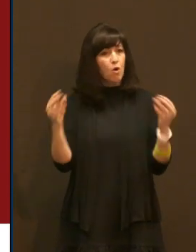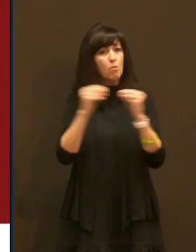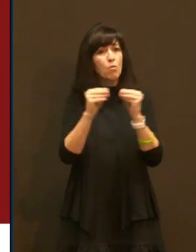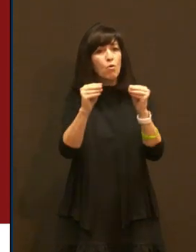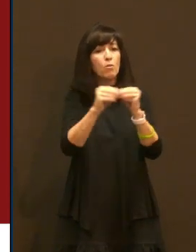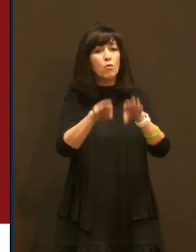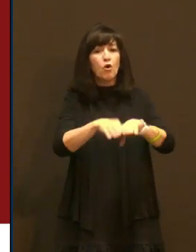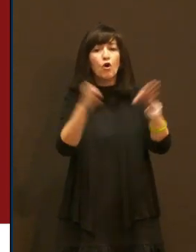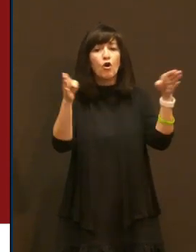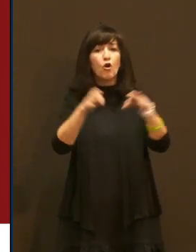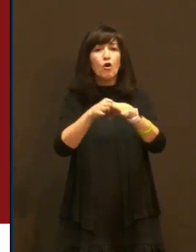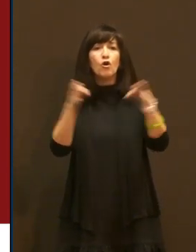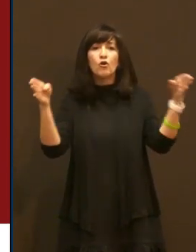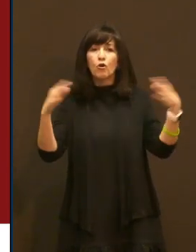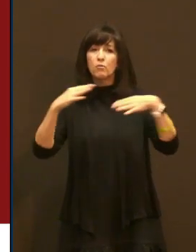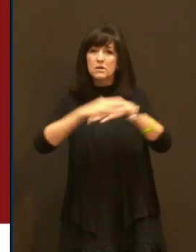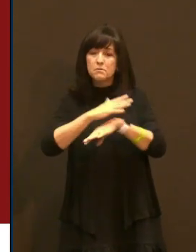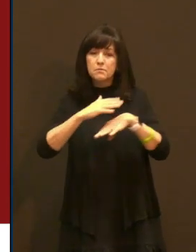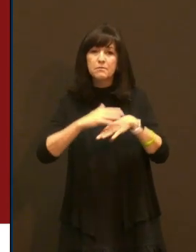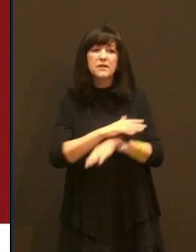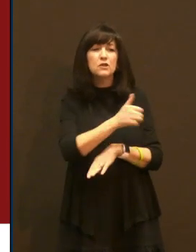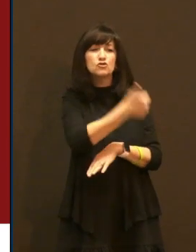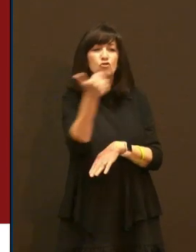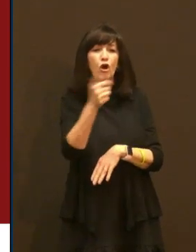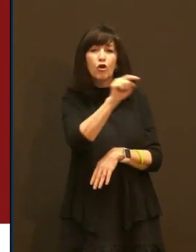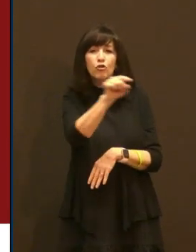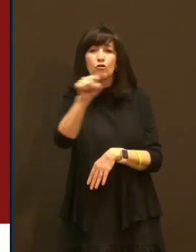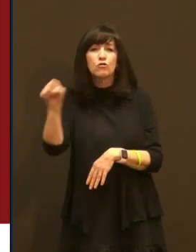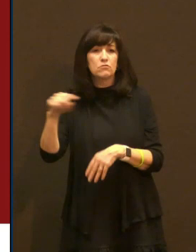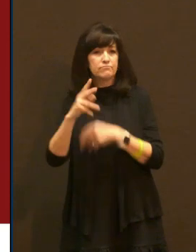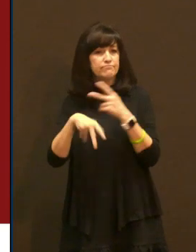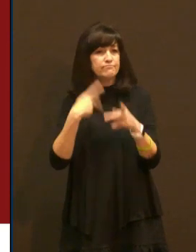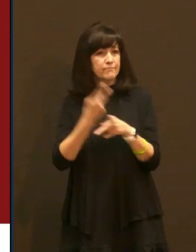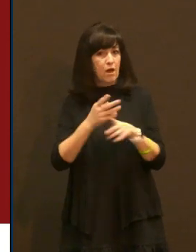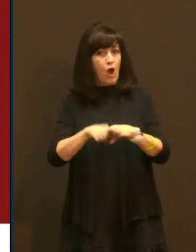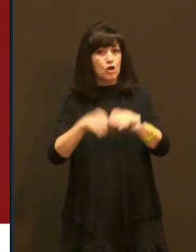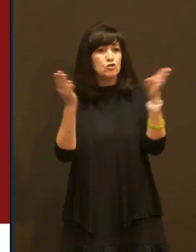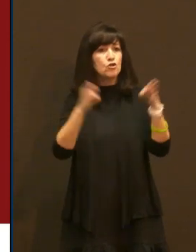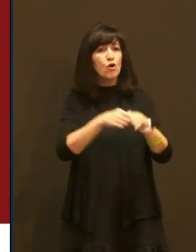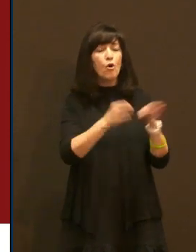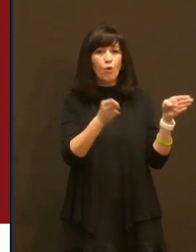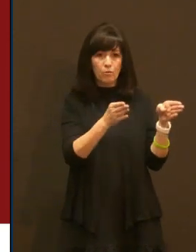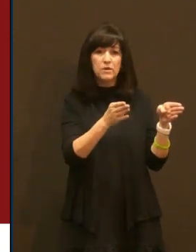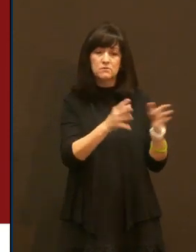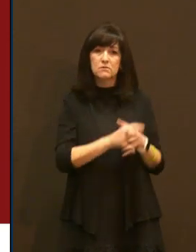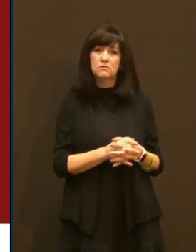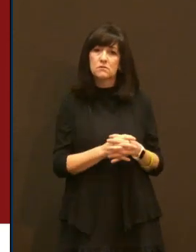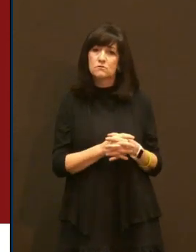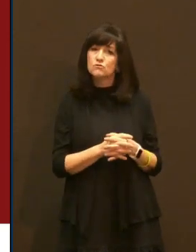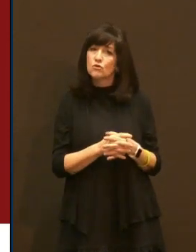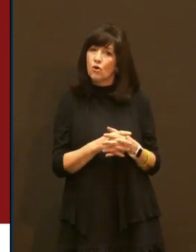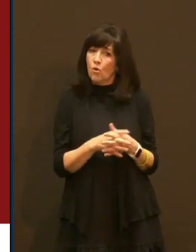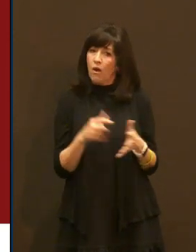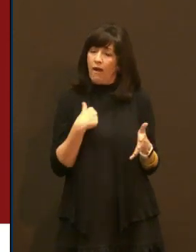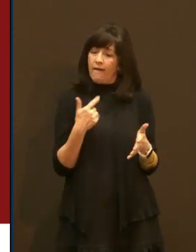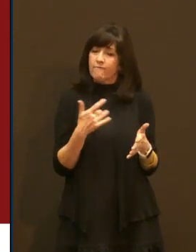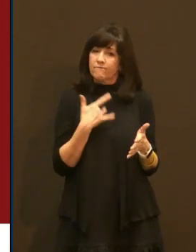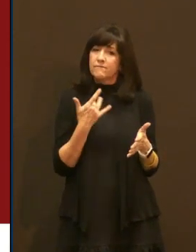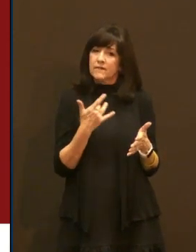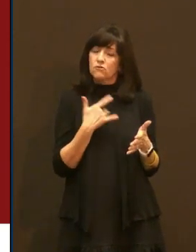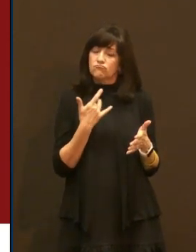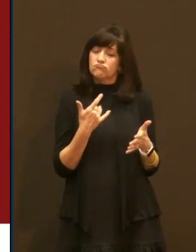Delaware and other venues, and we'll talk about that as we go through the deck. But I think it's appropriate to